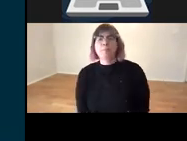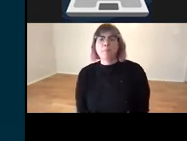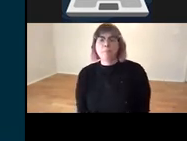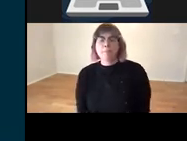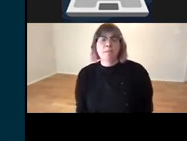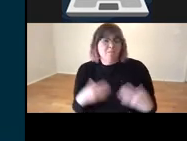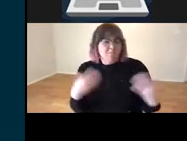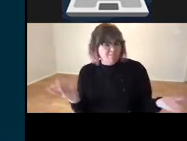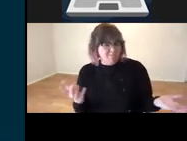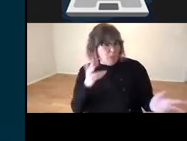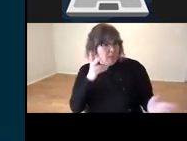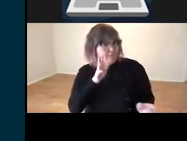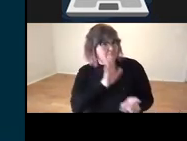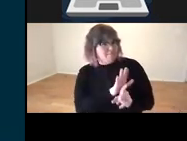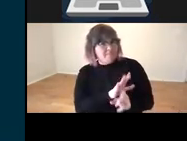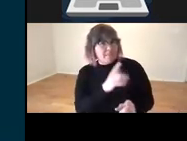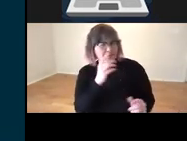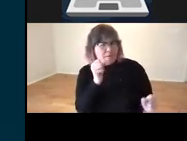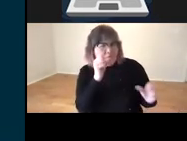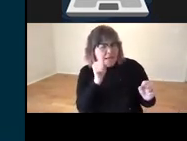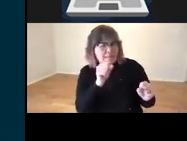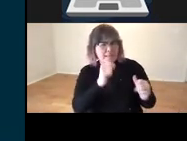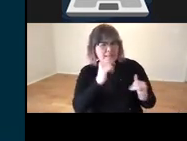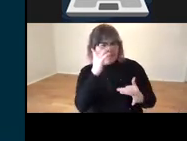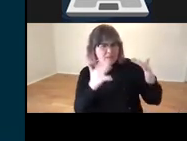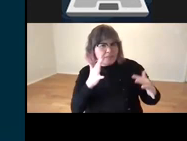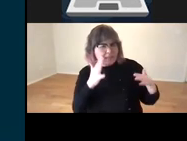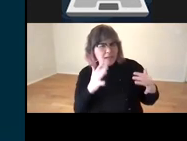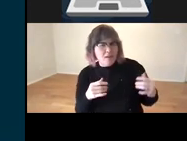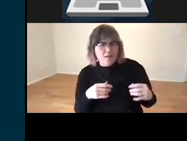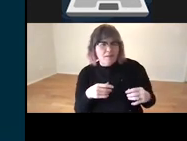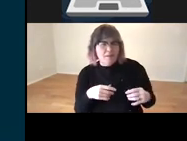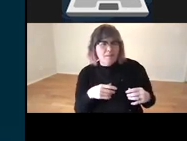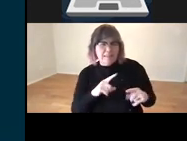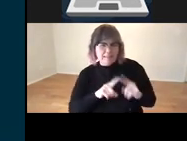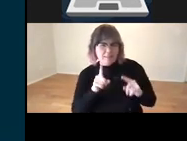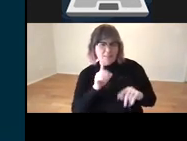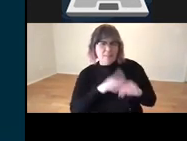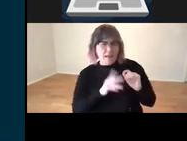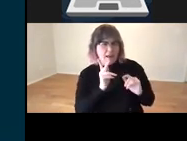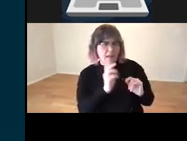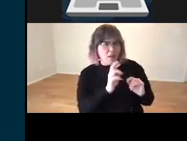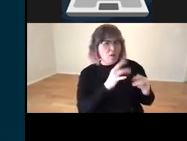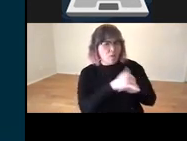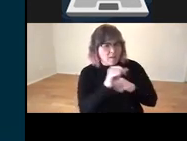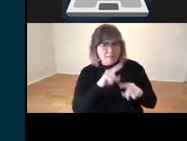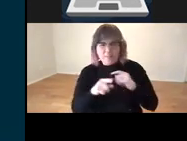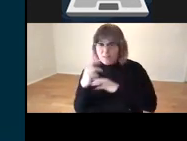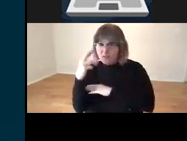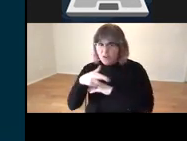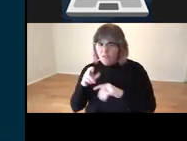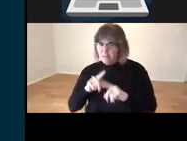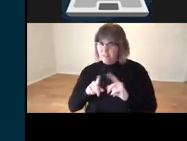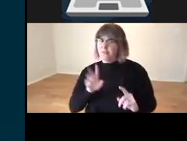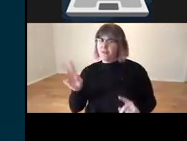So just listening to bowheads, it's amazing to see the diversity of the sounds, right, that we just heard. Very different from killer whales and even very different from dolphin whistles,